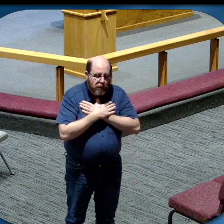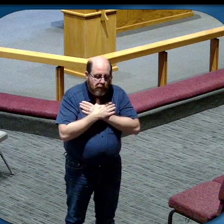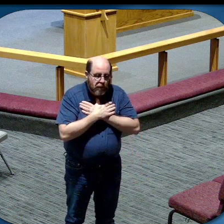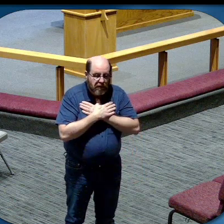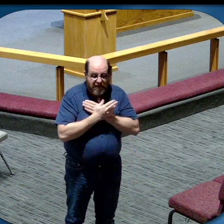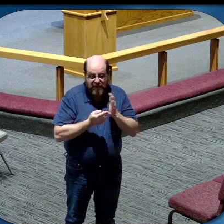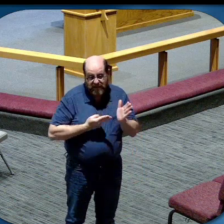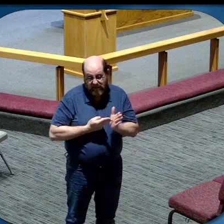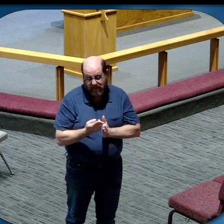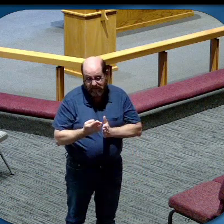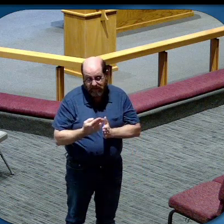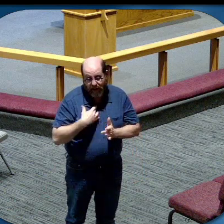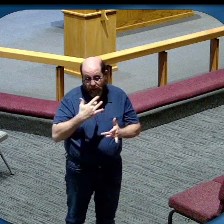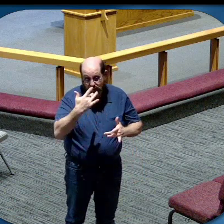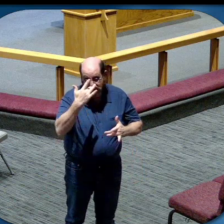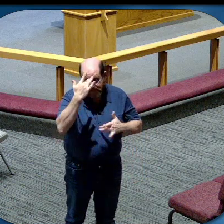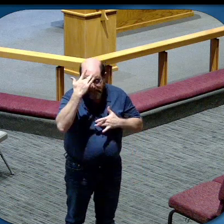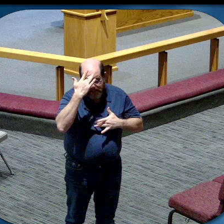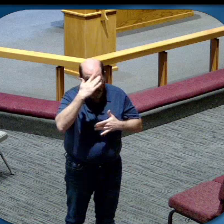sick the whole week.